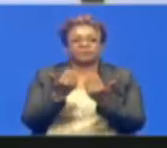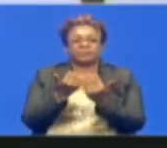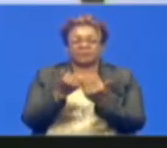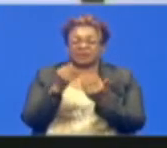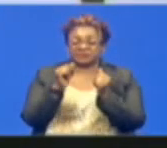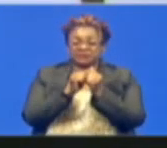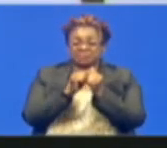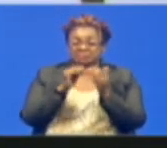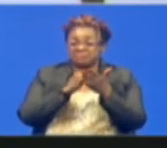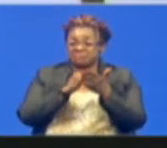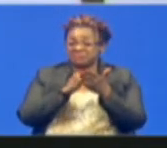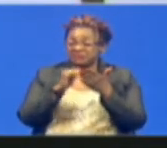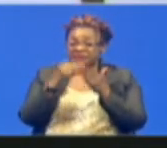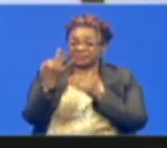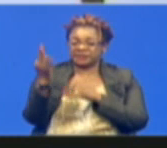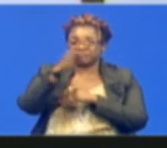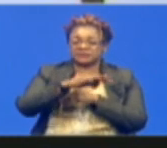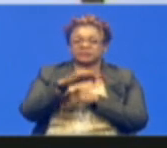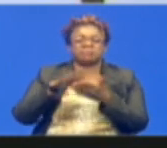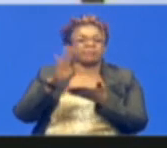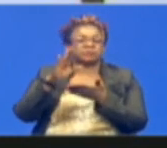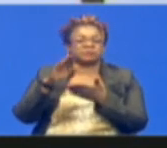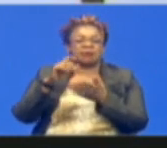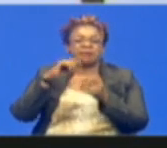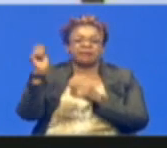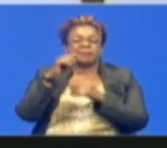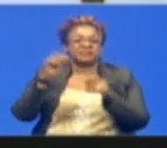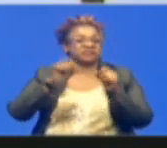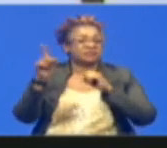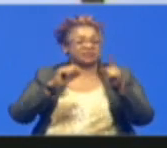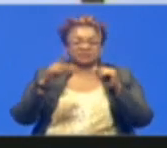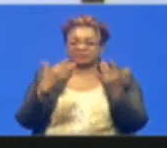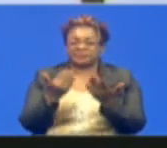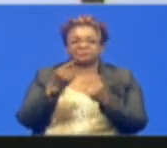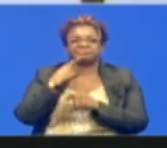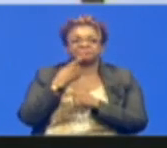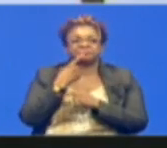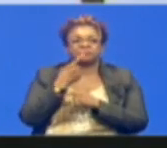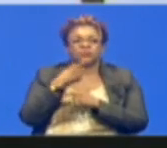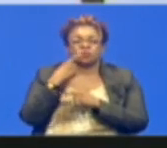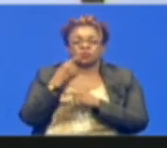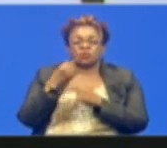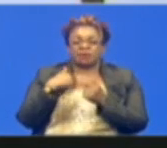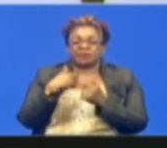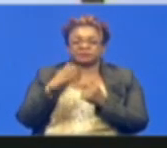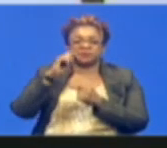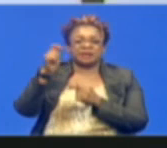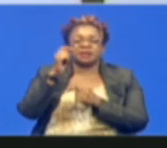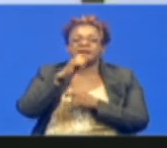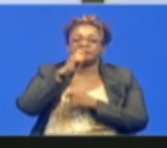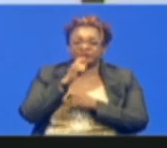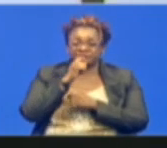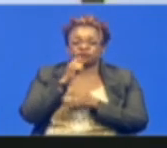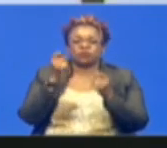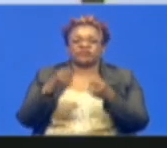days to the biggest tournament in most Harambee Stars players' careers. And the same could be said for two Kenyan referees who received call-ups to